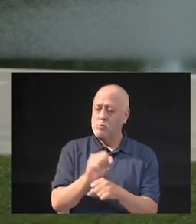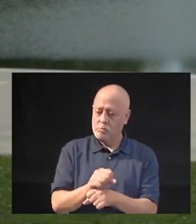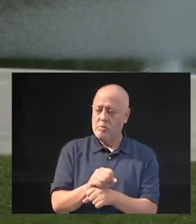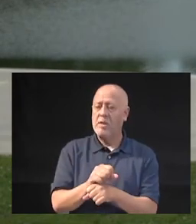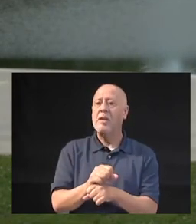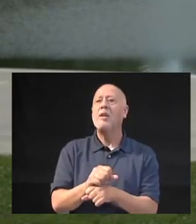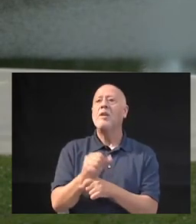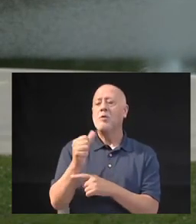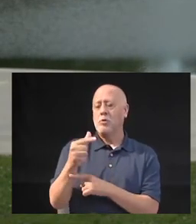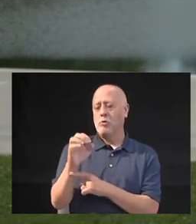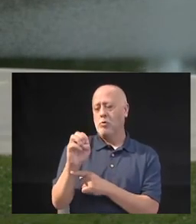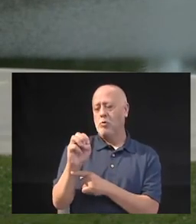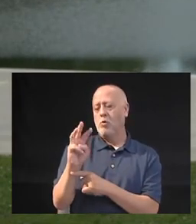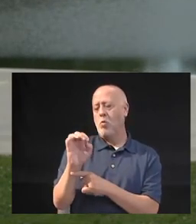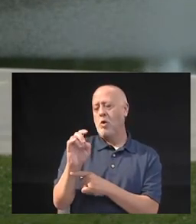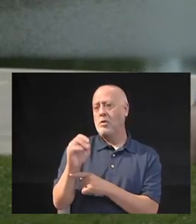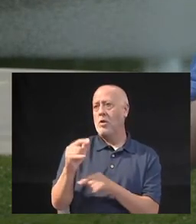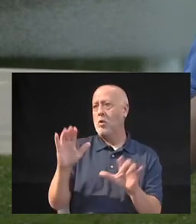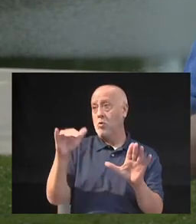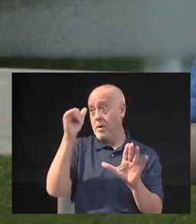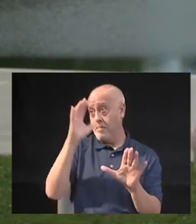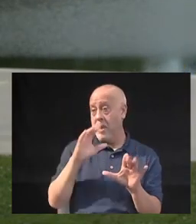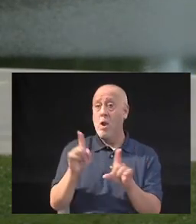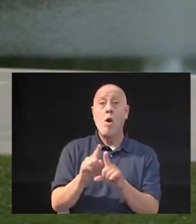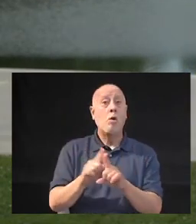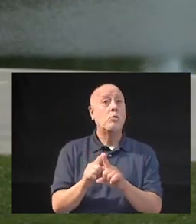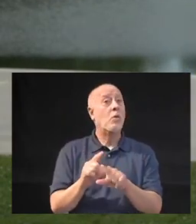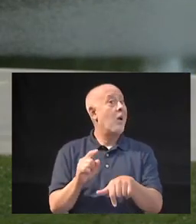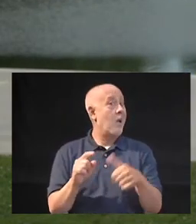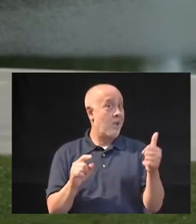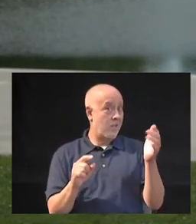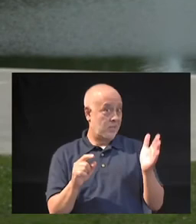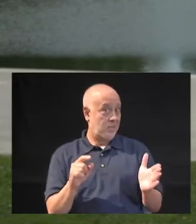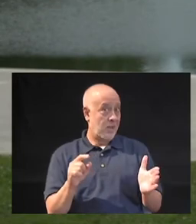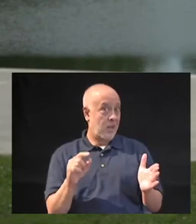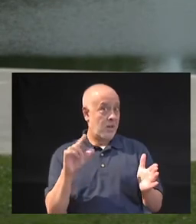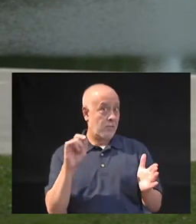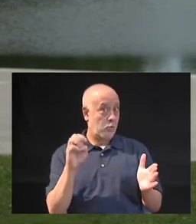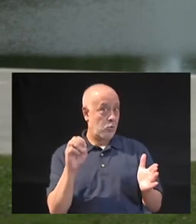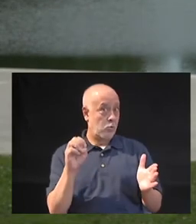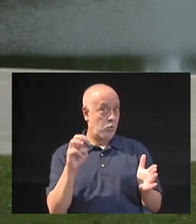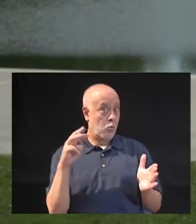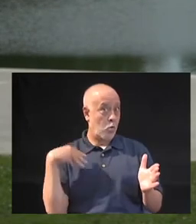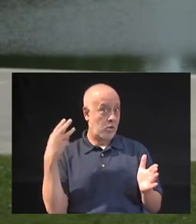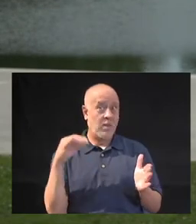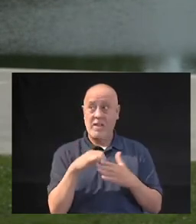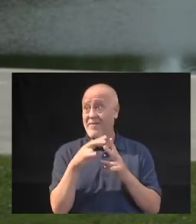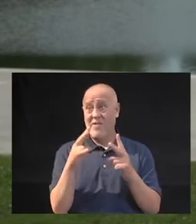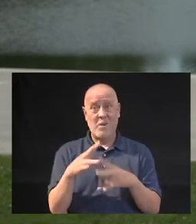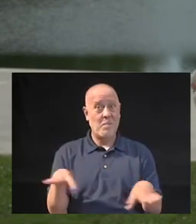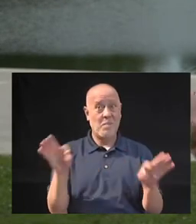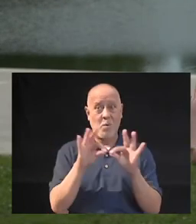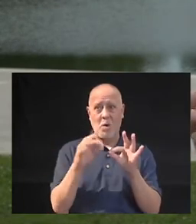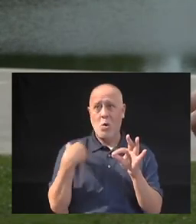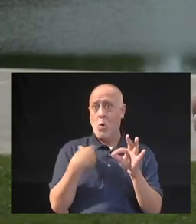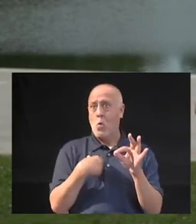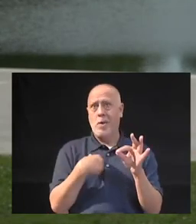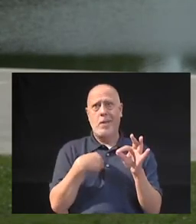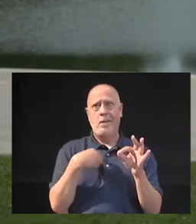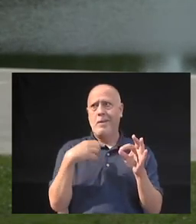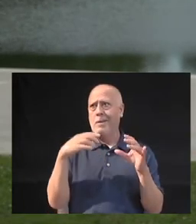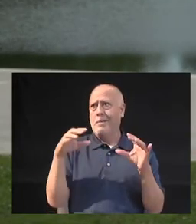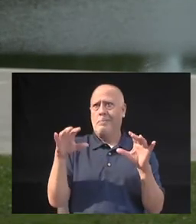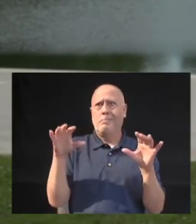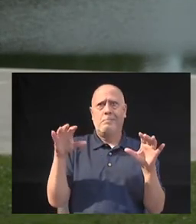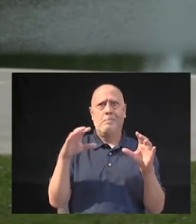a great man. But there's also this other side to George Washington that is important. You know, we mythologize these people,